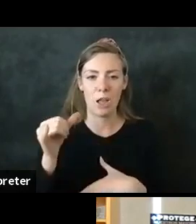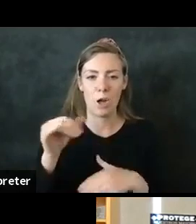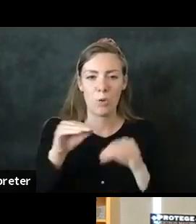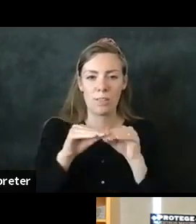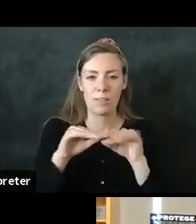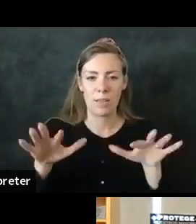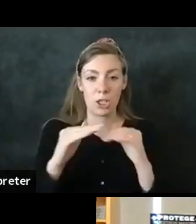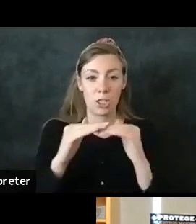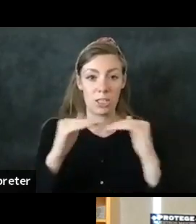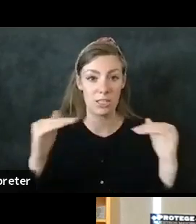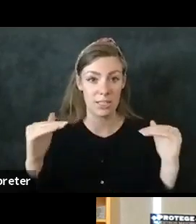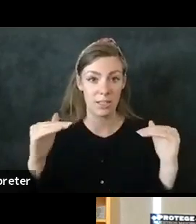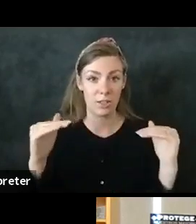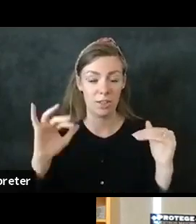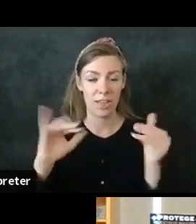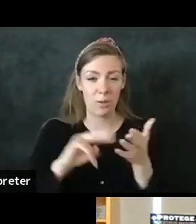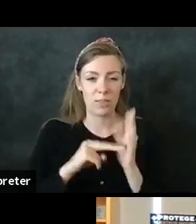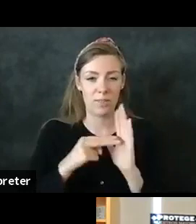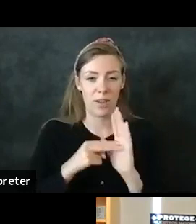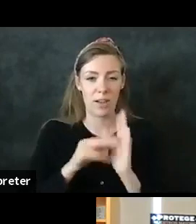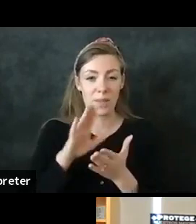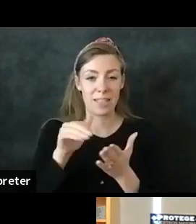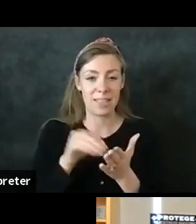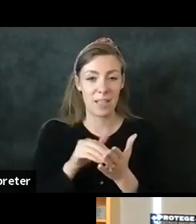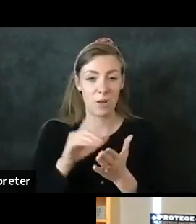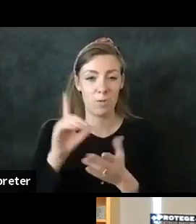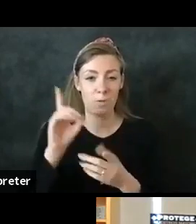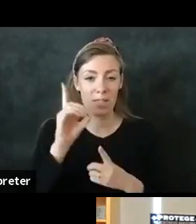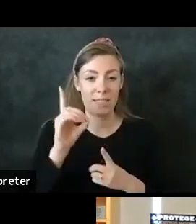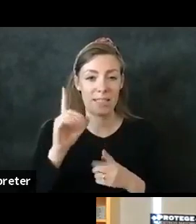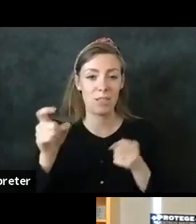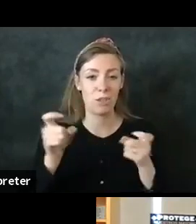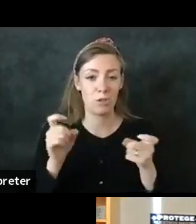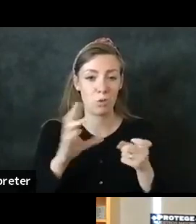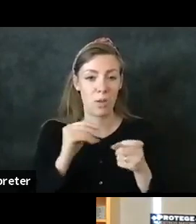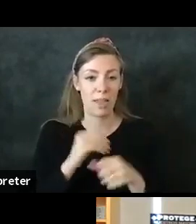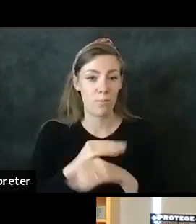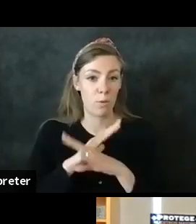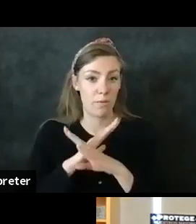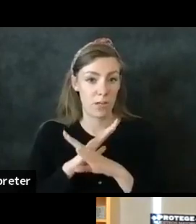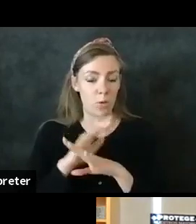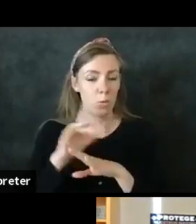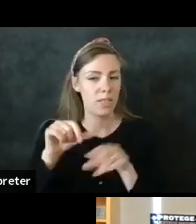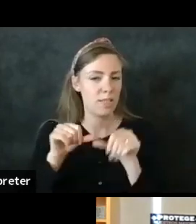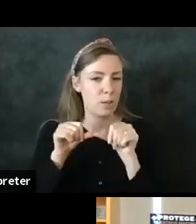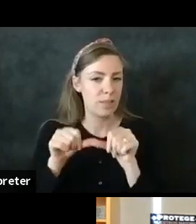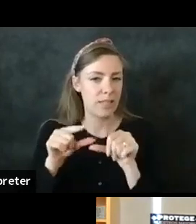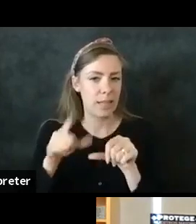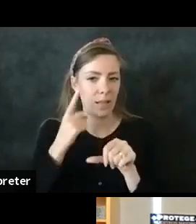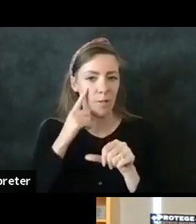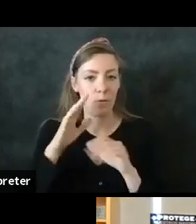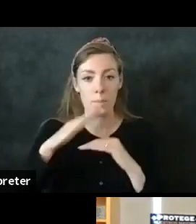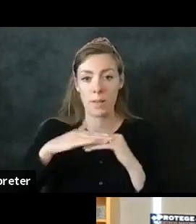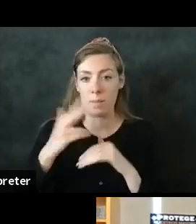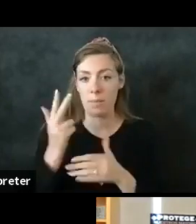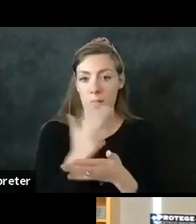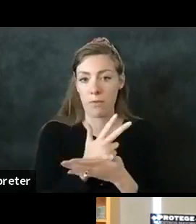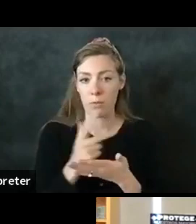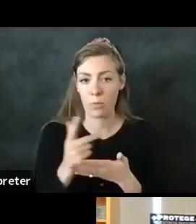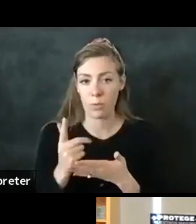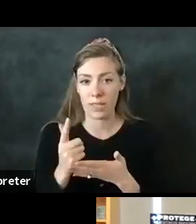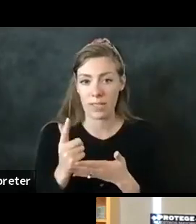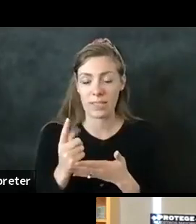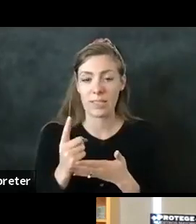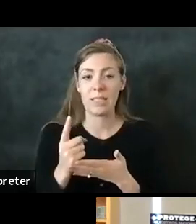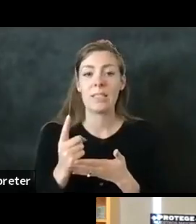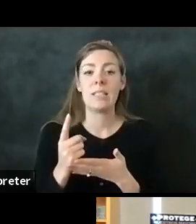as defined by the Centers for Disease Control and Prevention and remain there for at least 3 weeks. This is